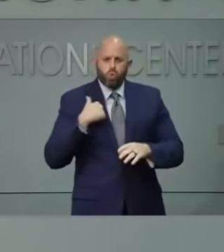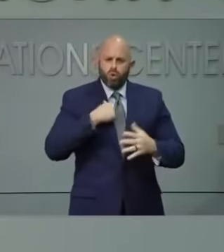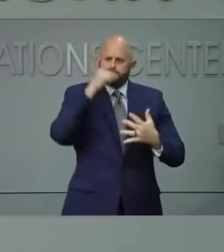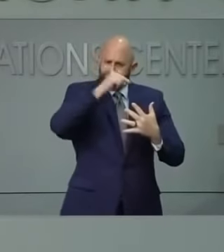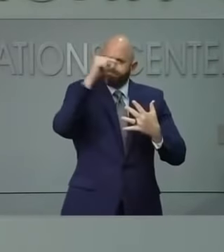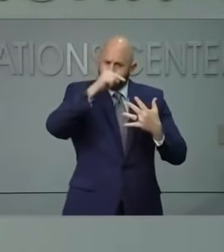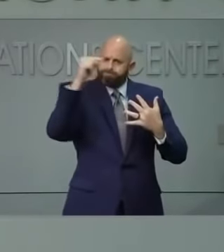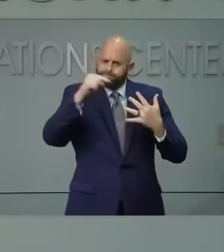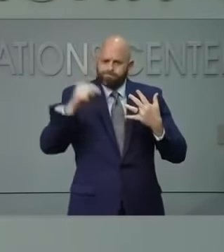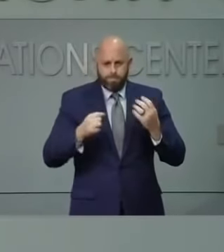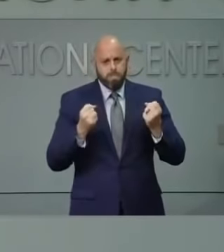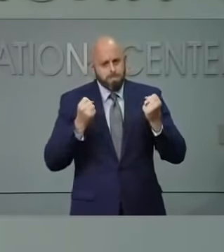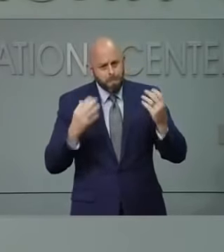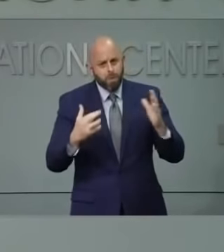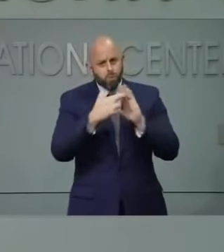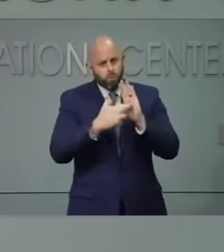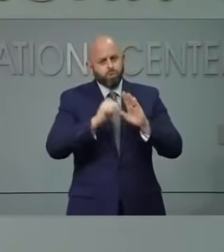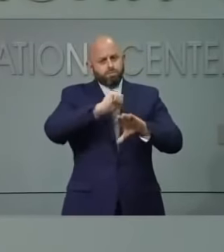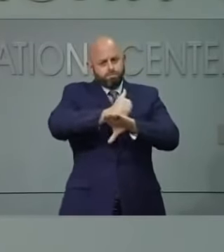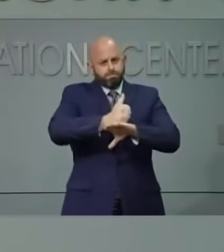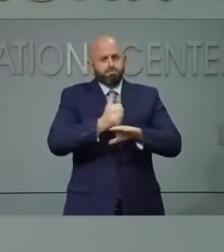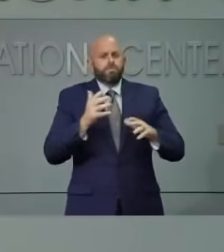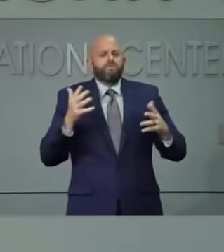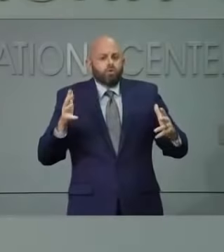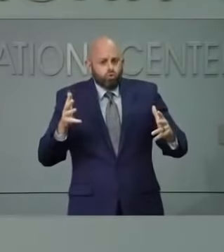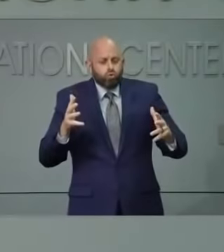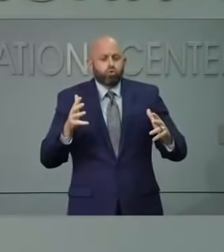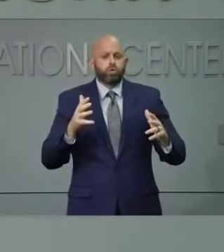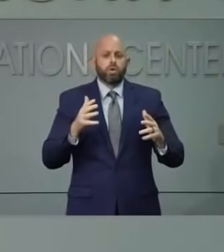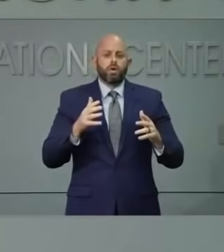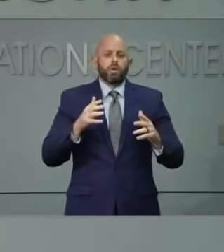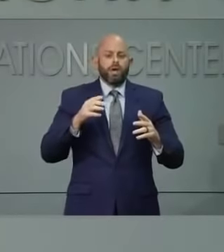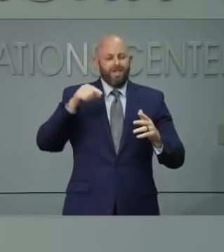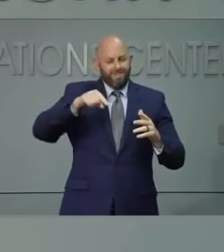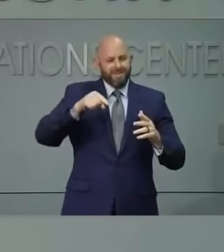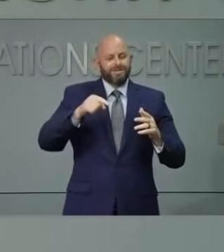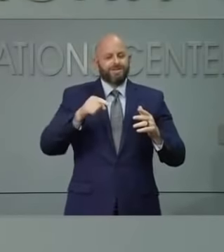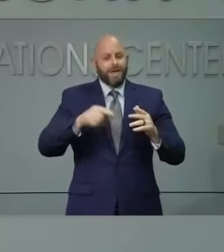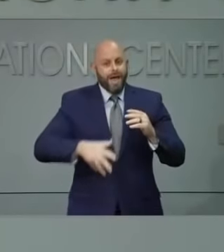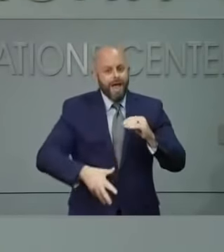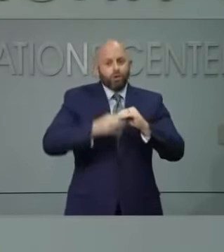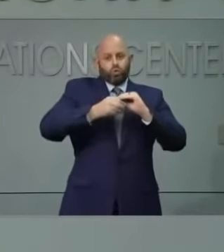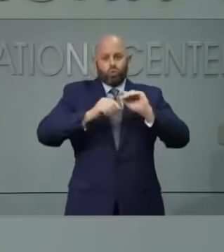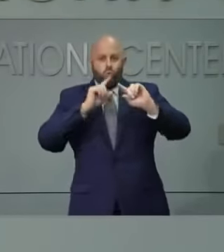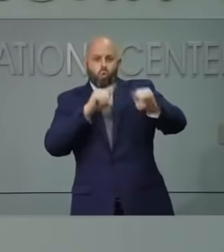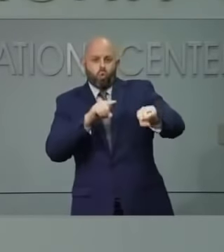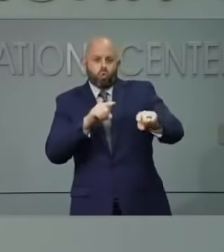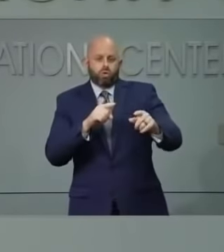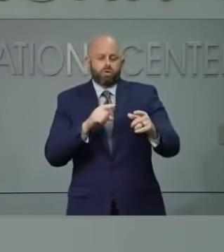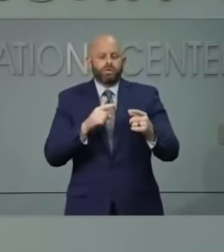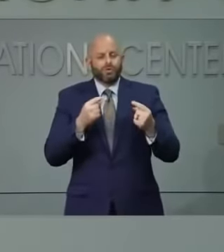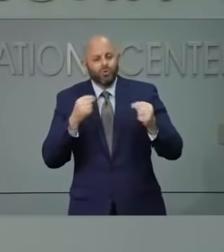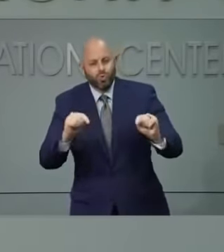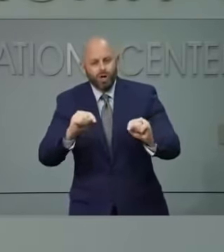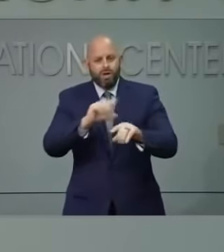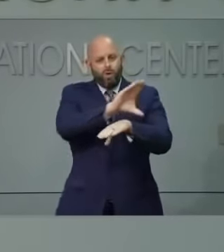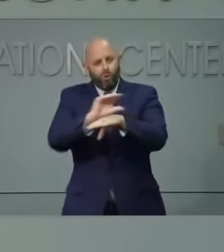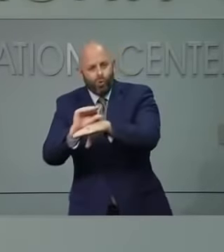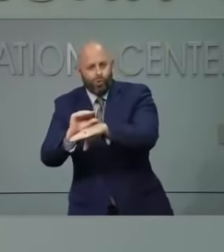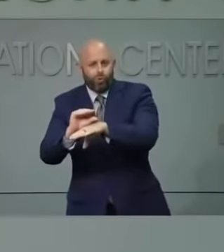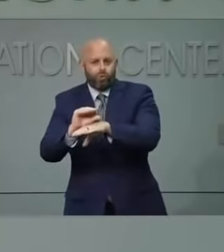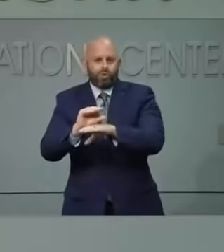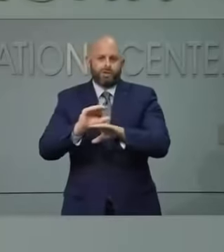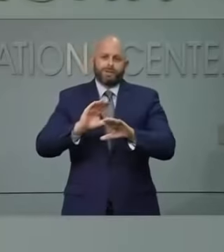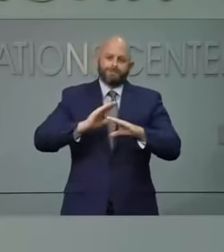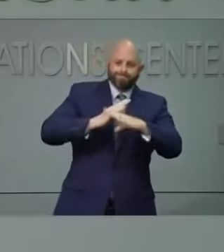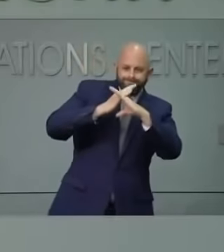So it's happening all the time, but this modified stay-at-home order is to try to